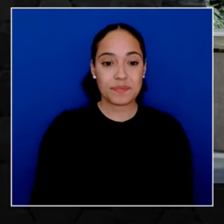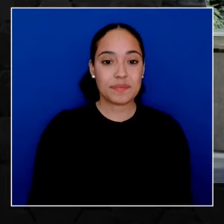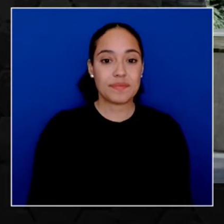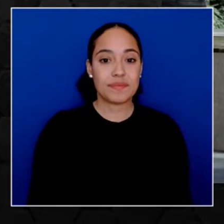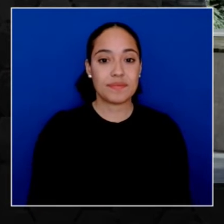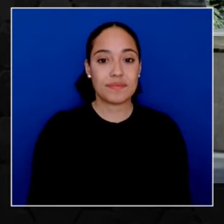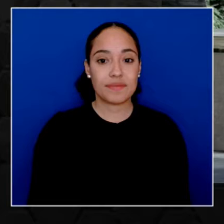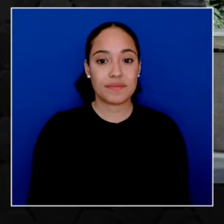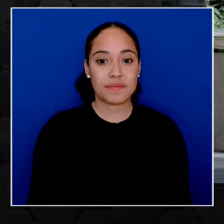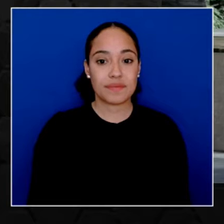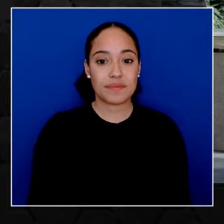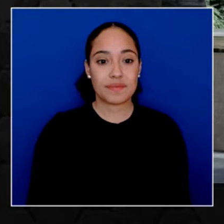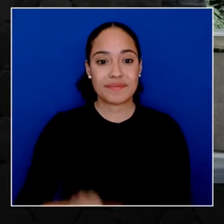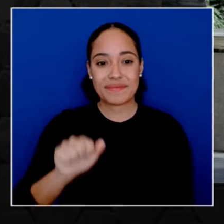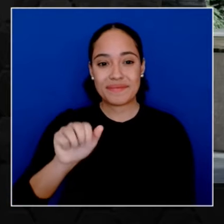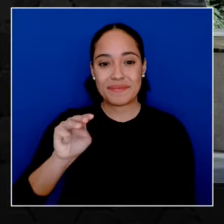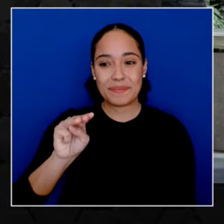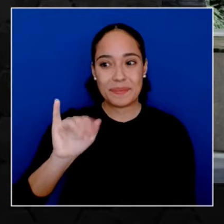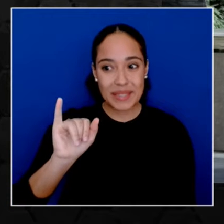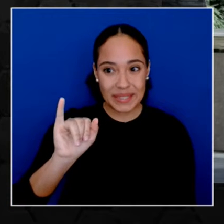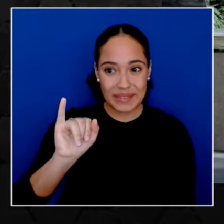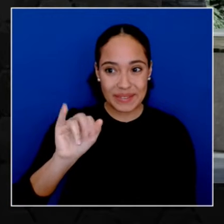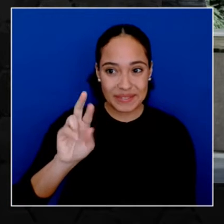Amir, you are on mute.